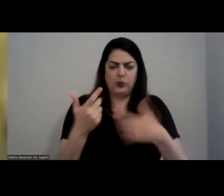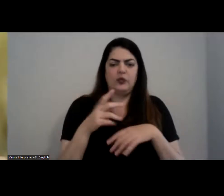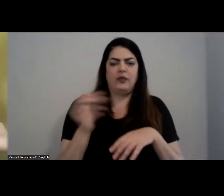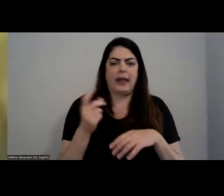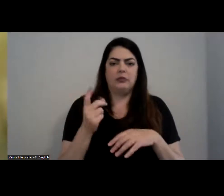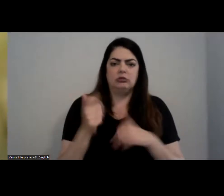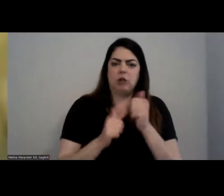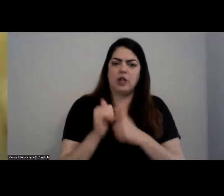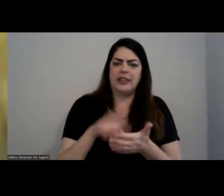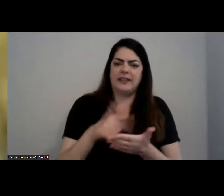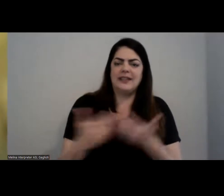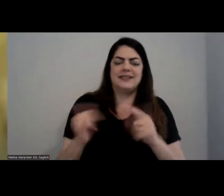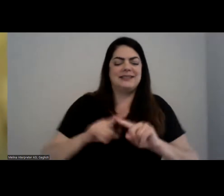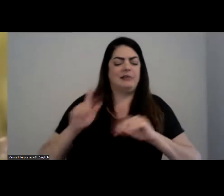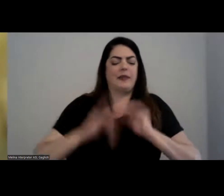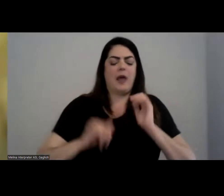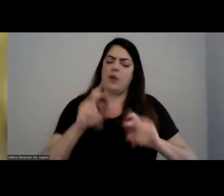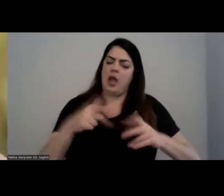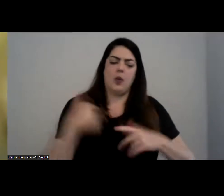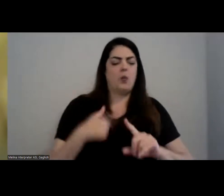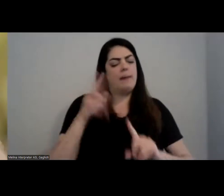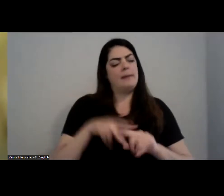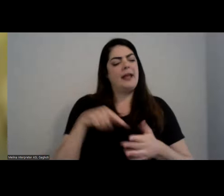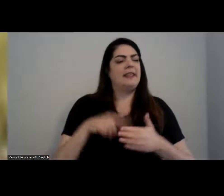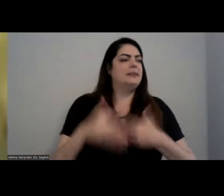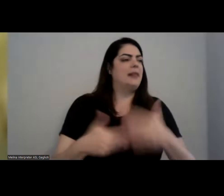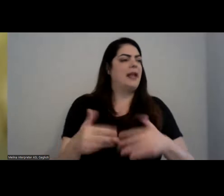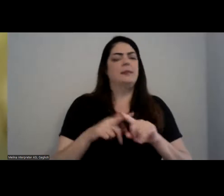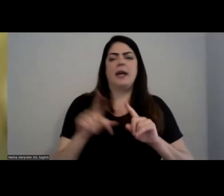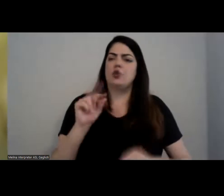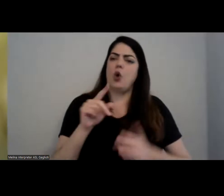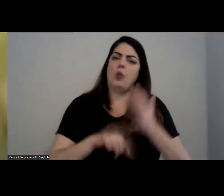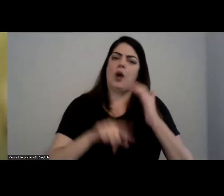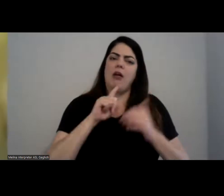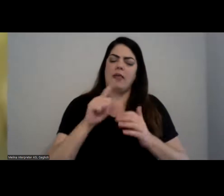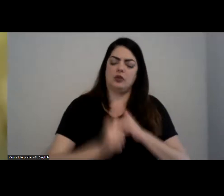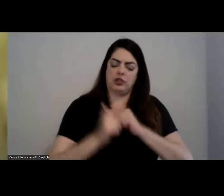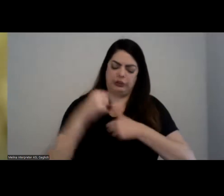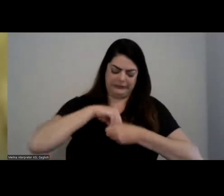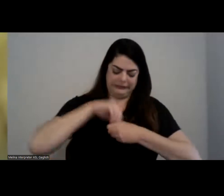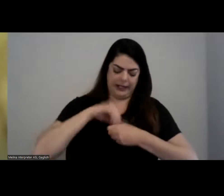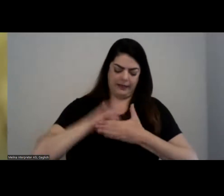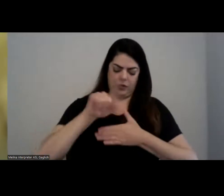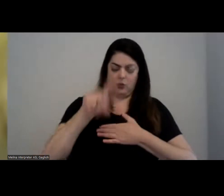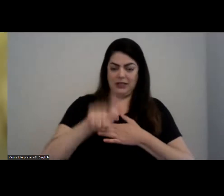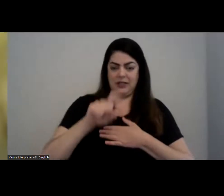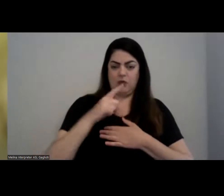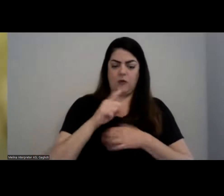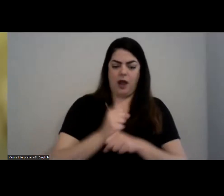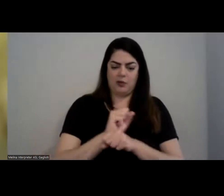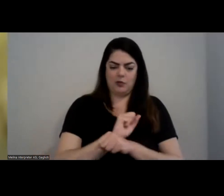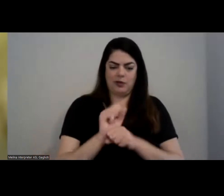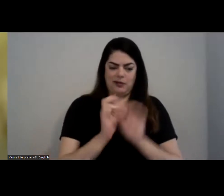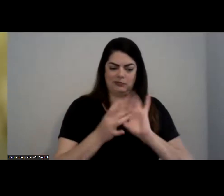plan. It's what's the structure that we need to actually support the collaborative process, right? So this